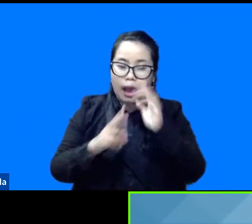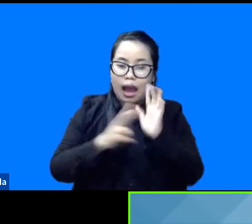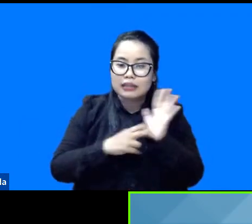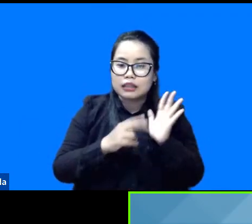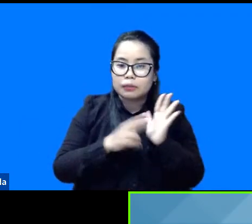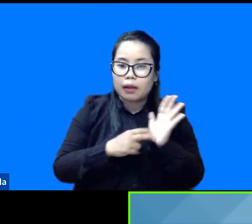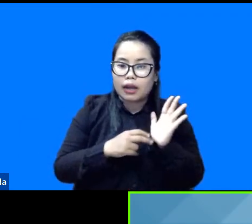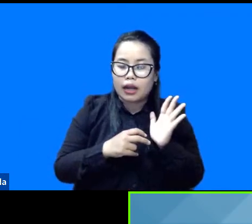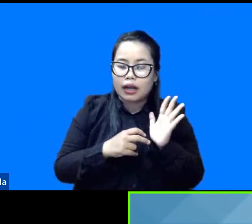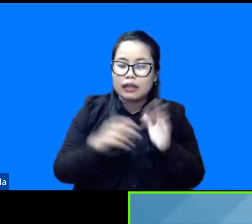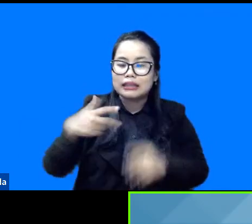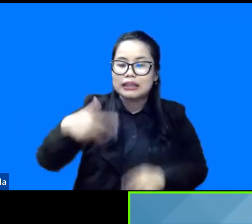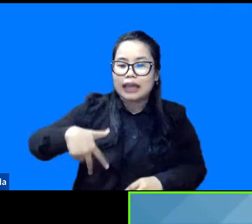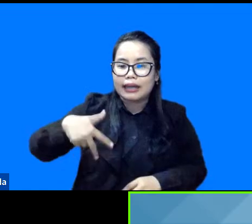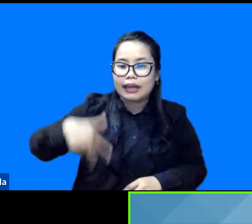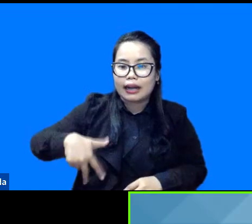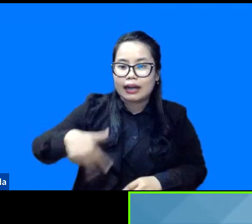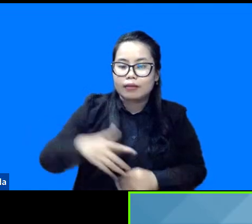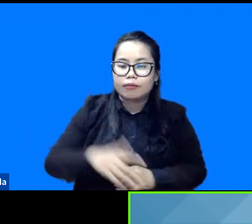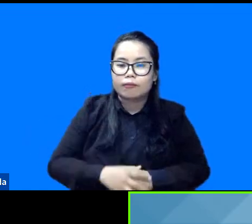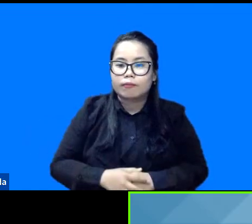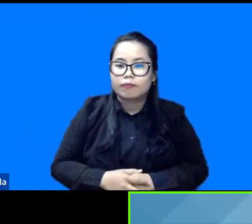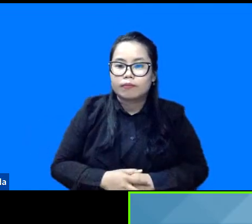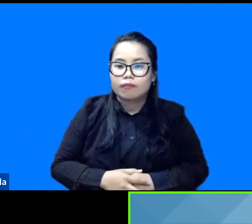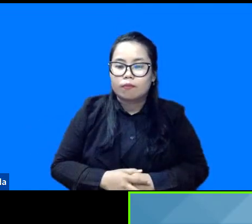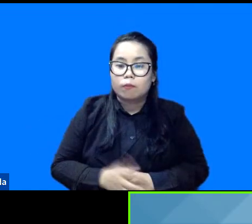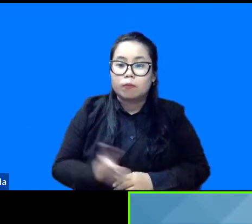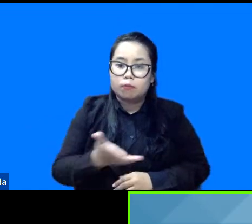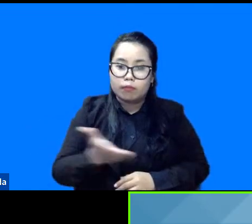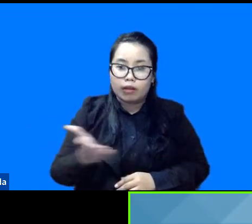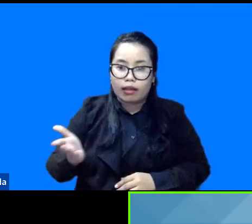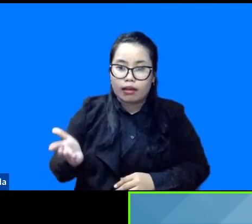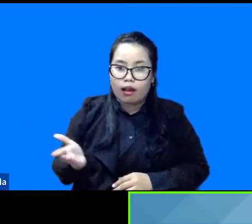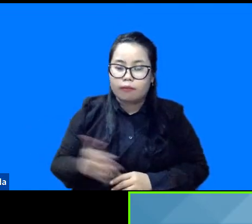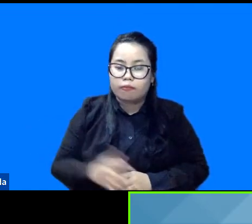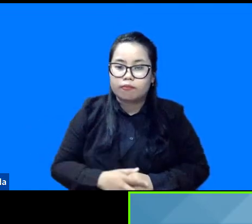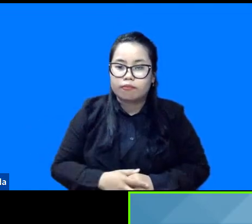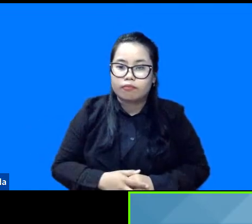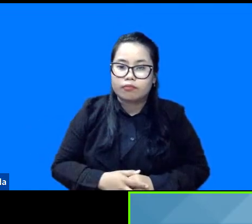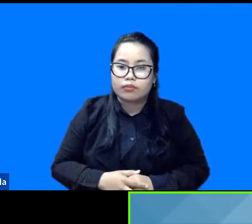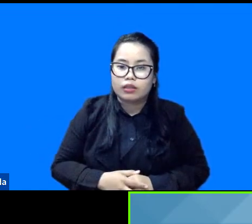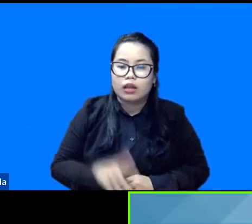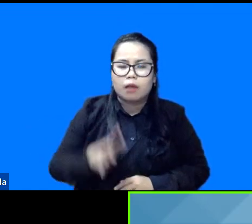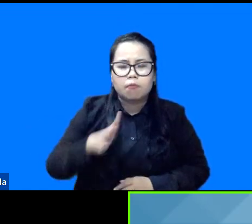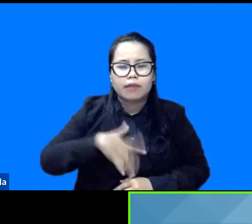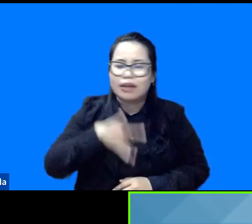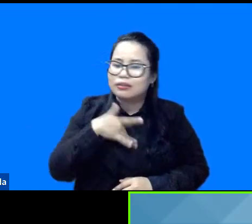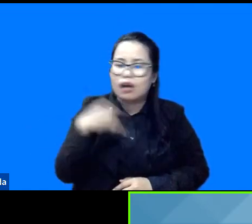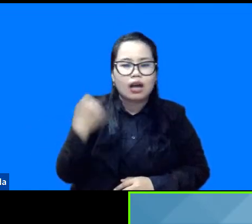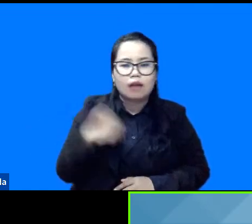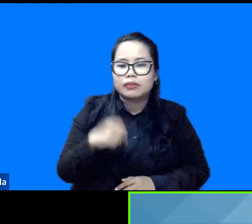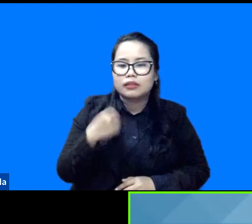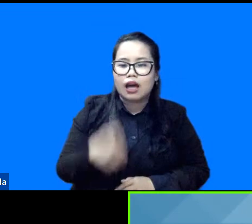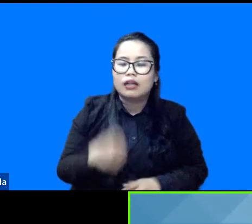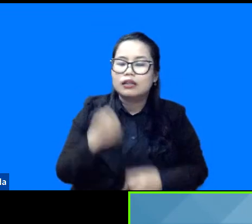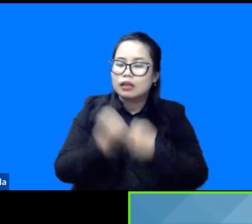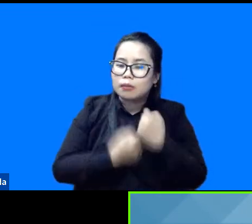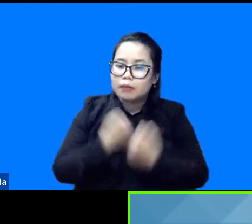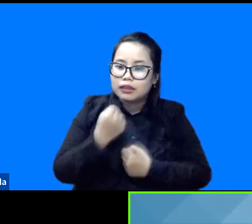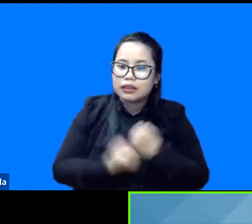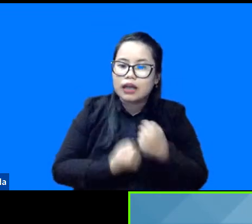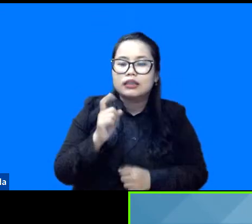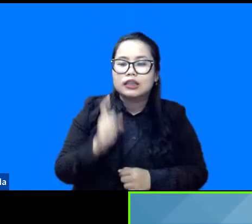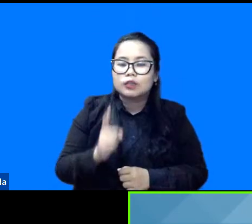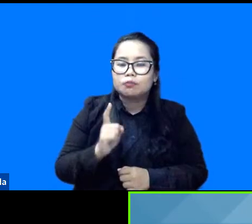be possible to be implemented in my area, because in my area there is a culture when a woman